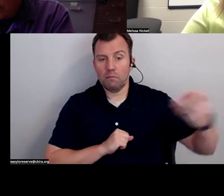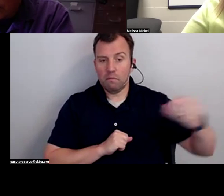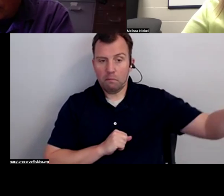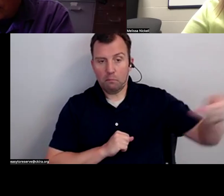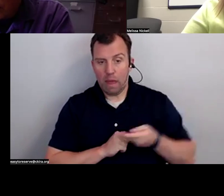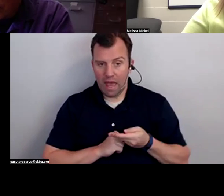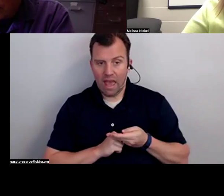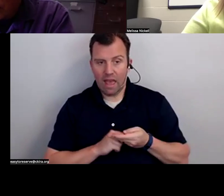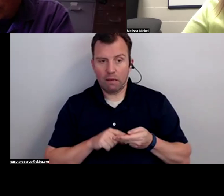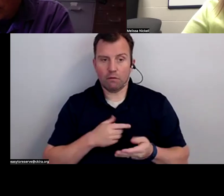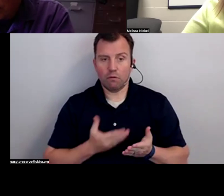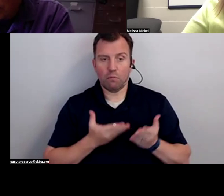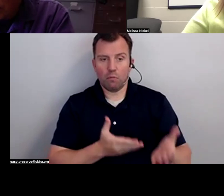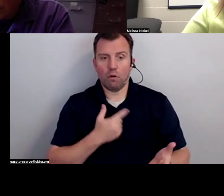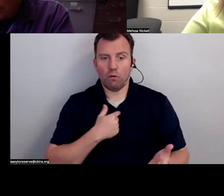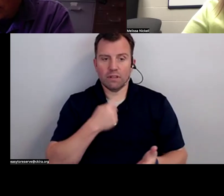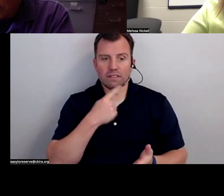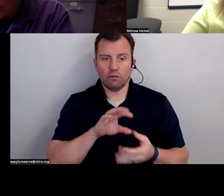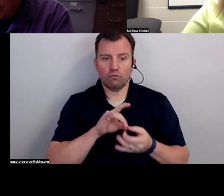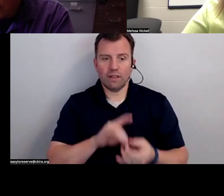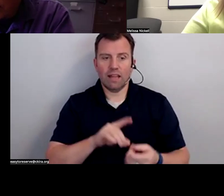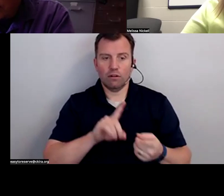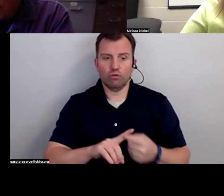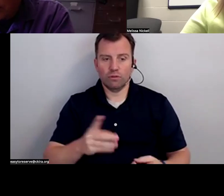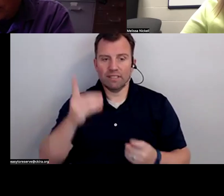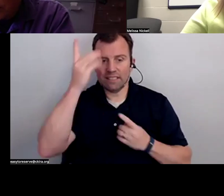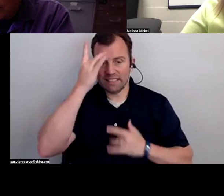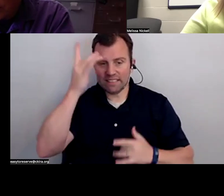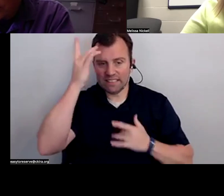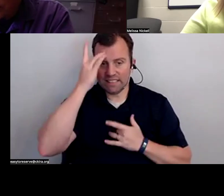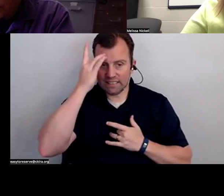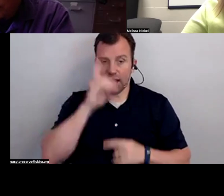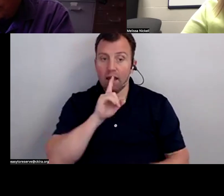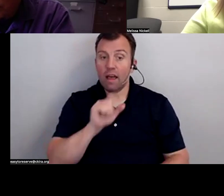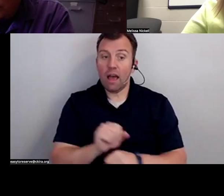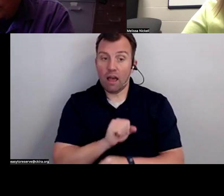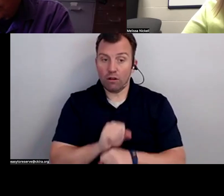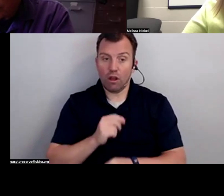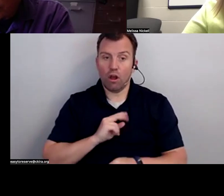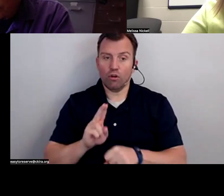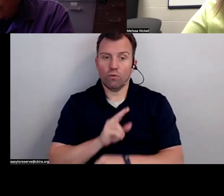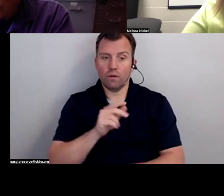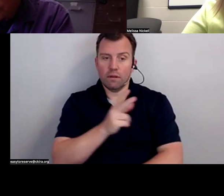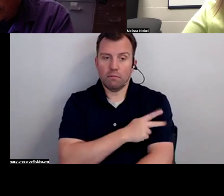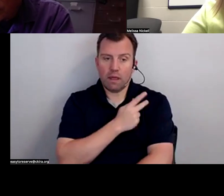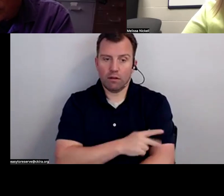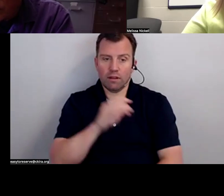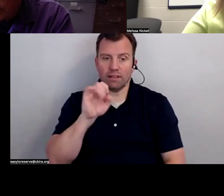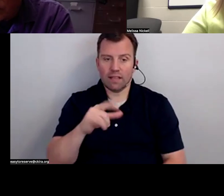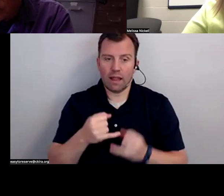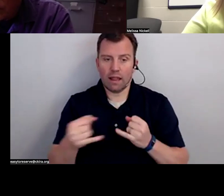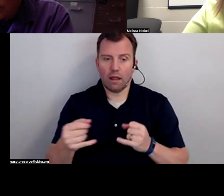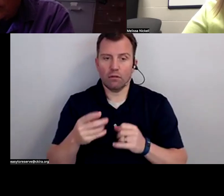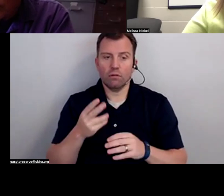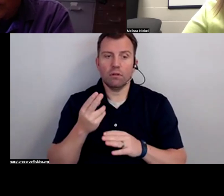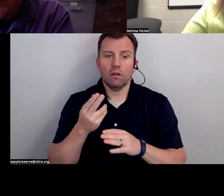because the proposal was considered to be related to disease. Actually, I used patient cell lines carrying